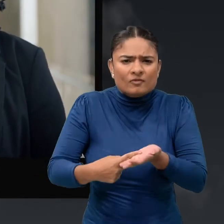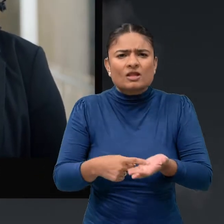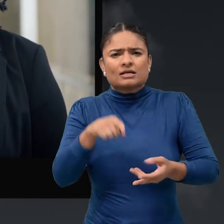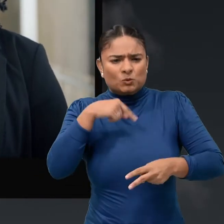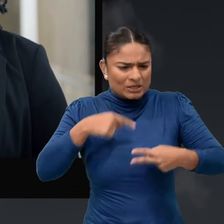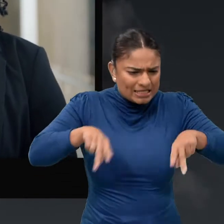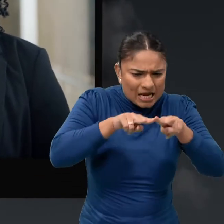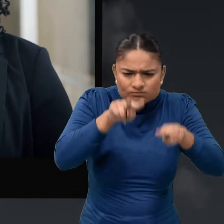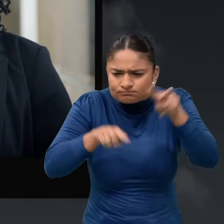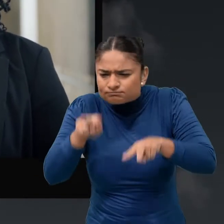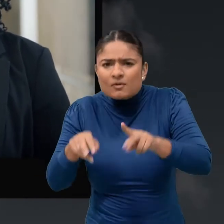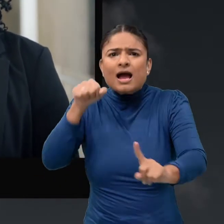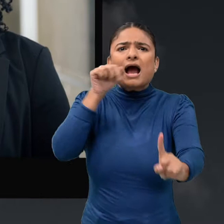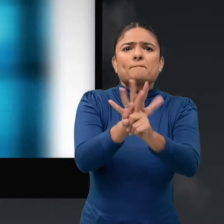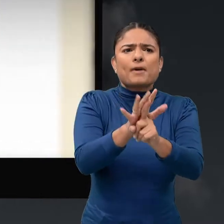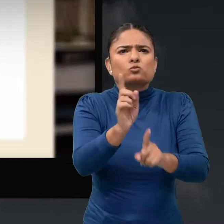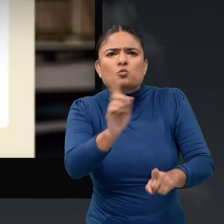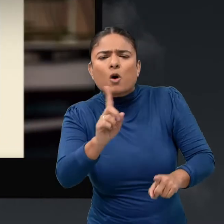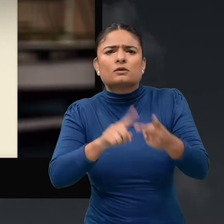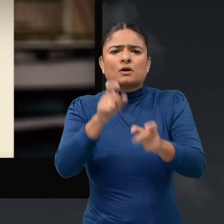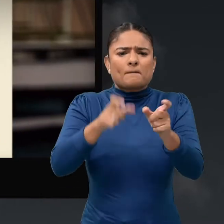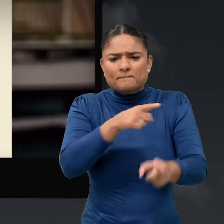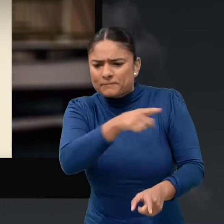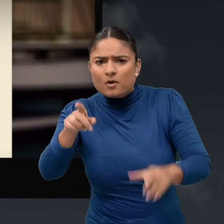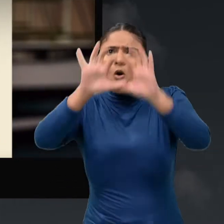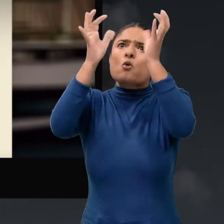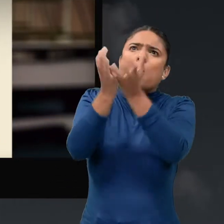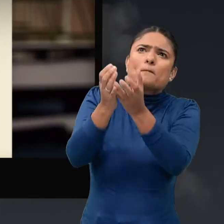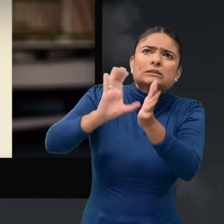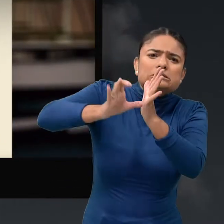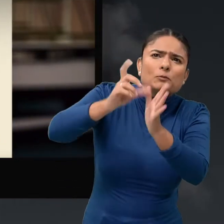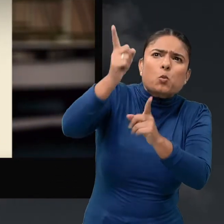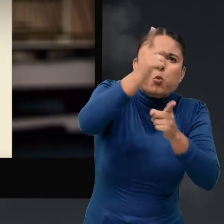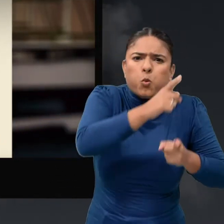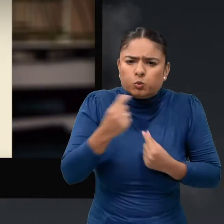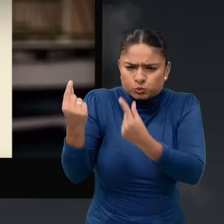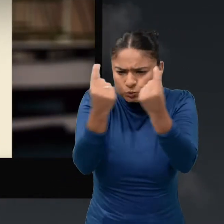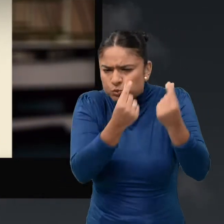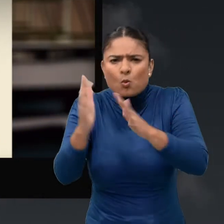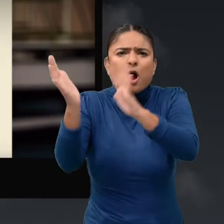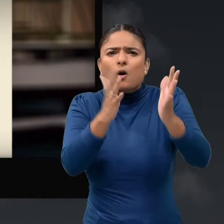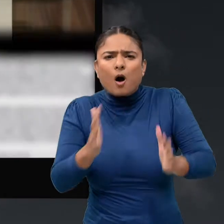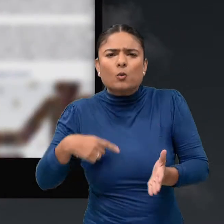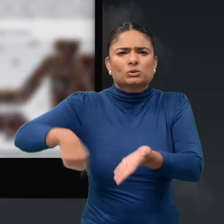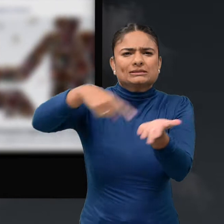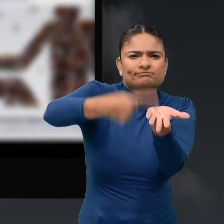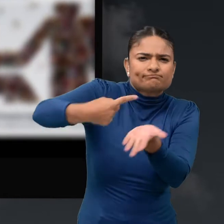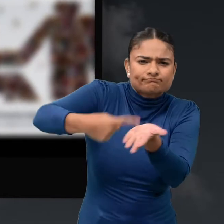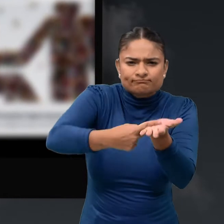globe, decided to assess the impact of the global pandemic on persons with